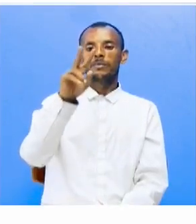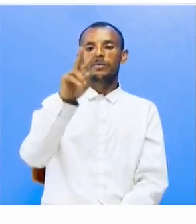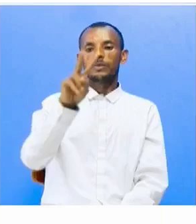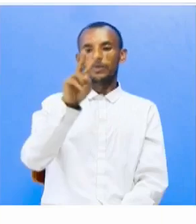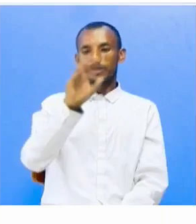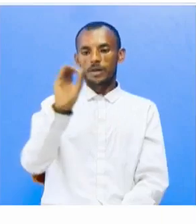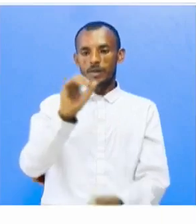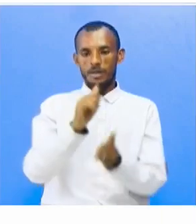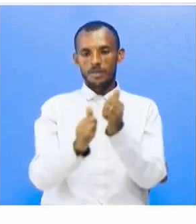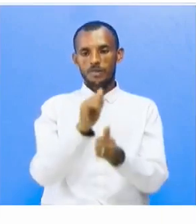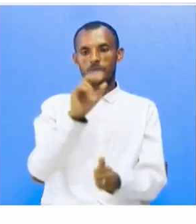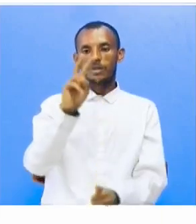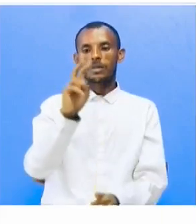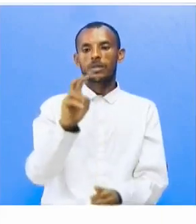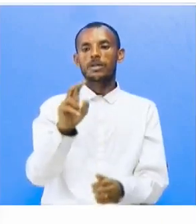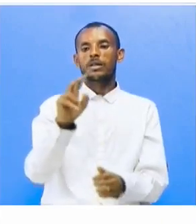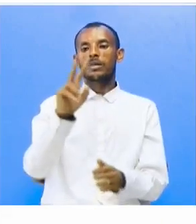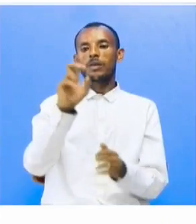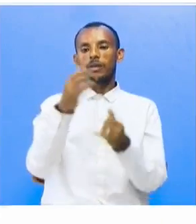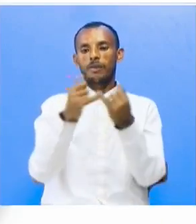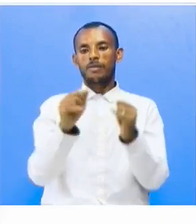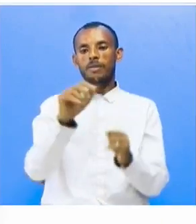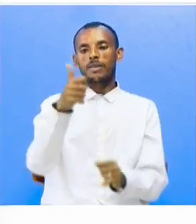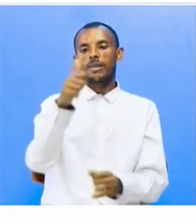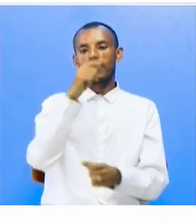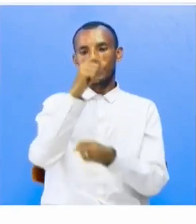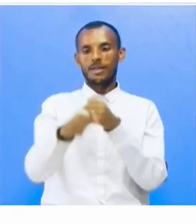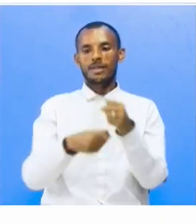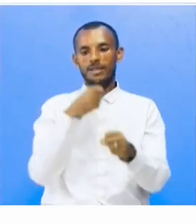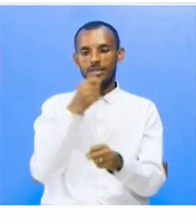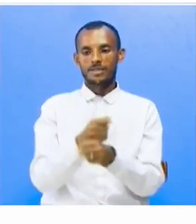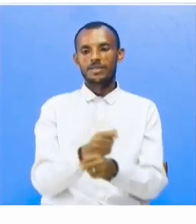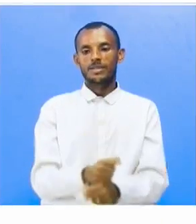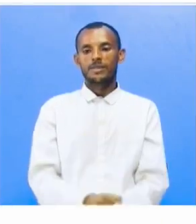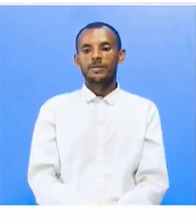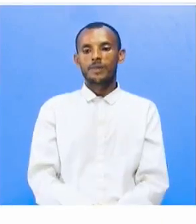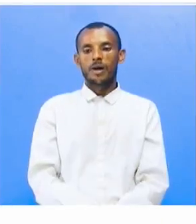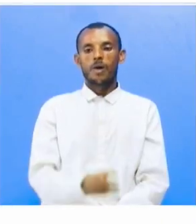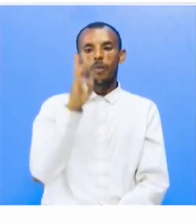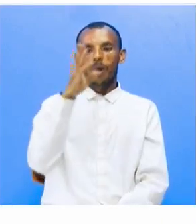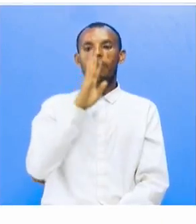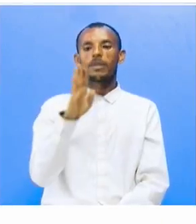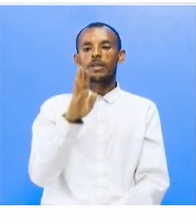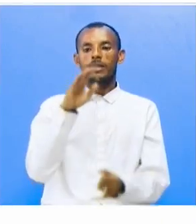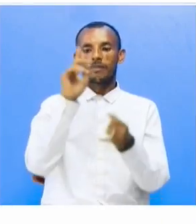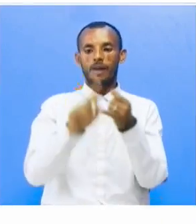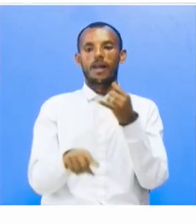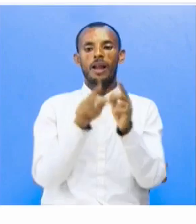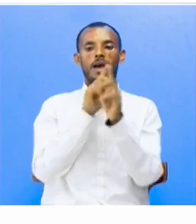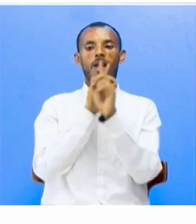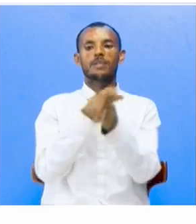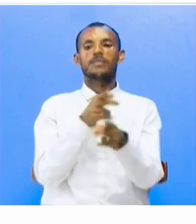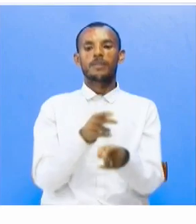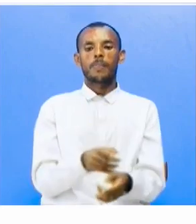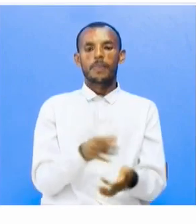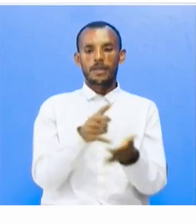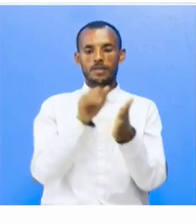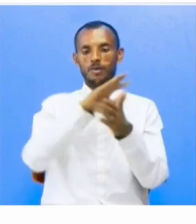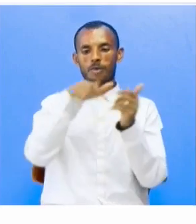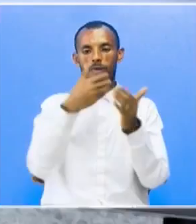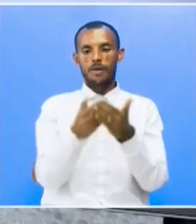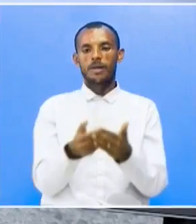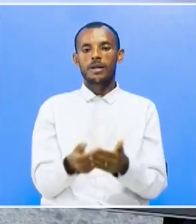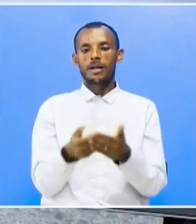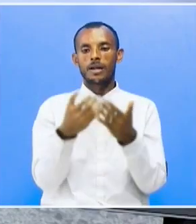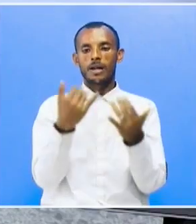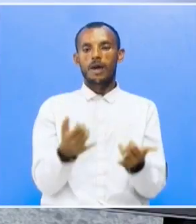cancel. 20 divided by 2 is 10 years will be the final answer. This is. Now